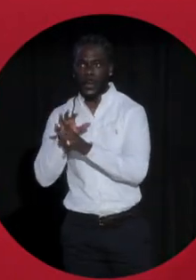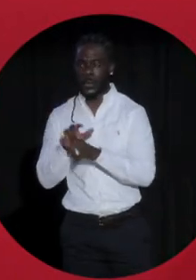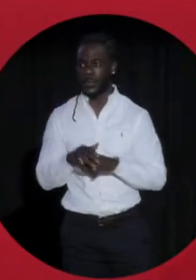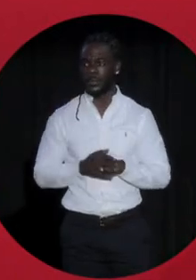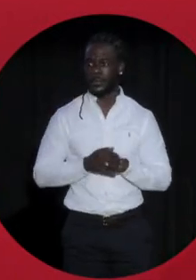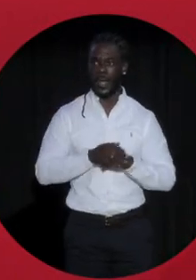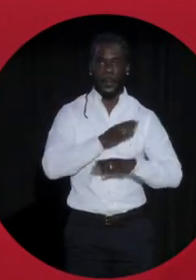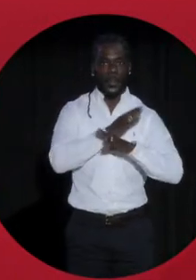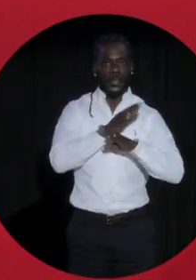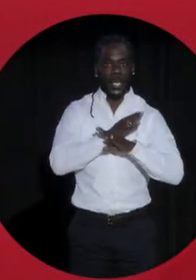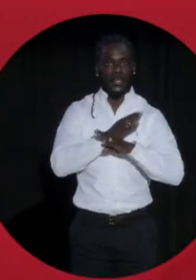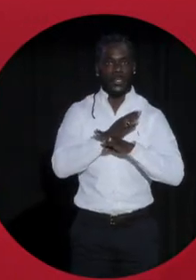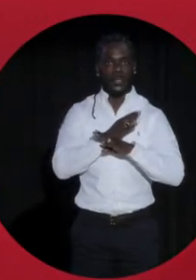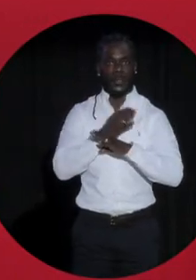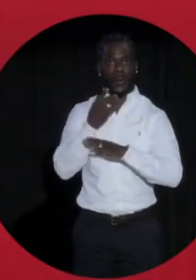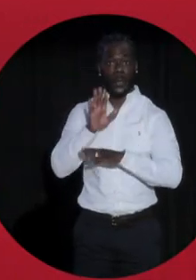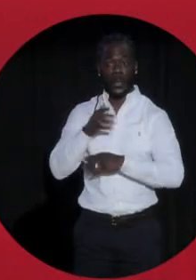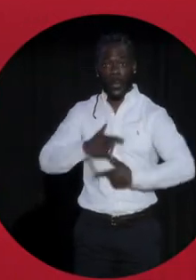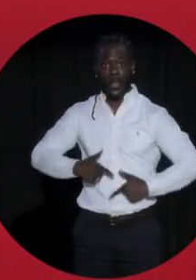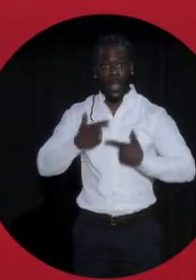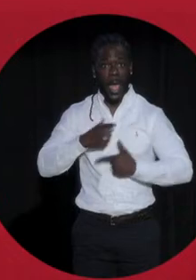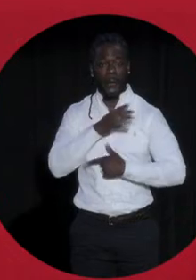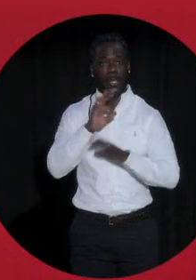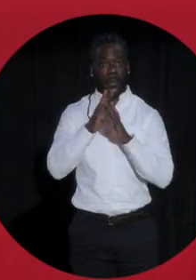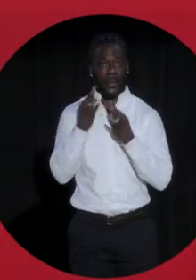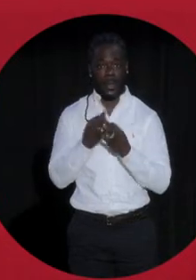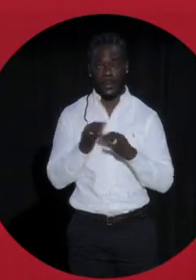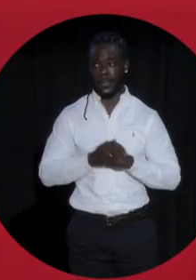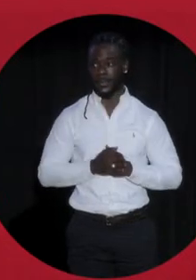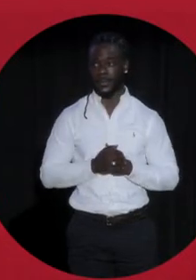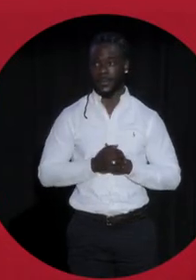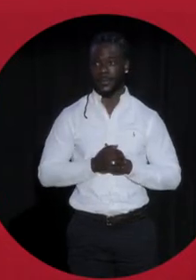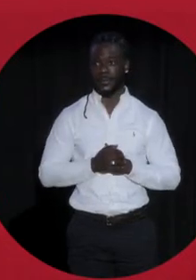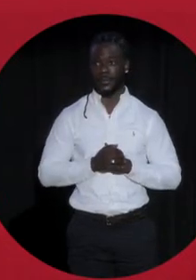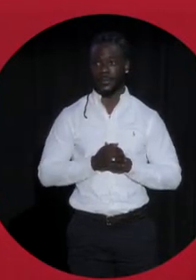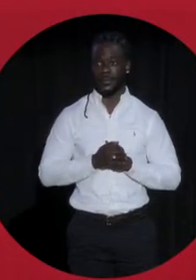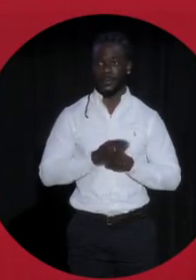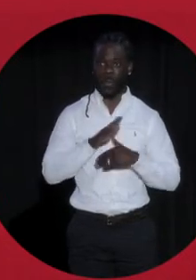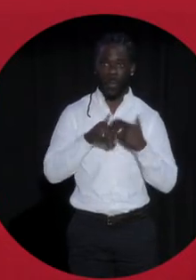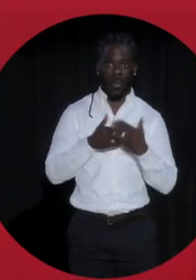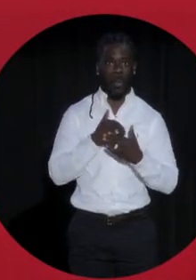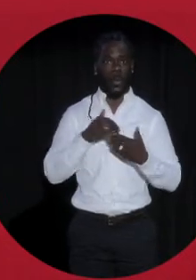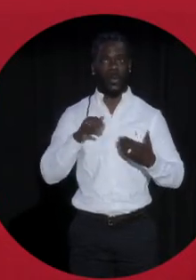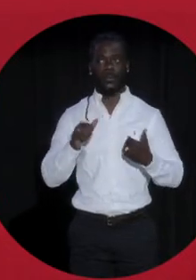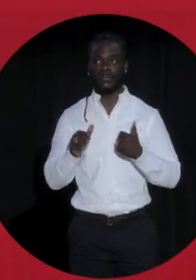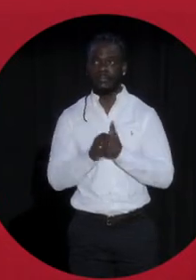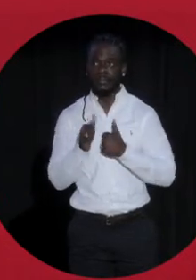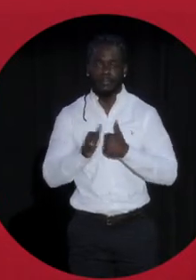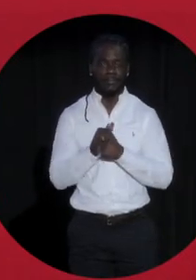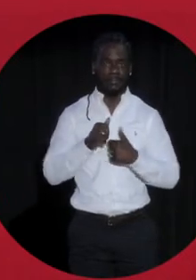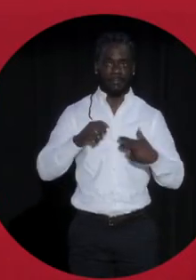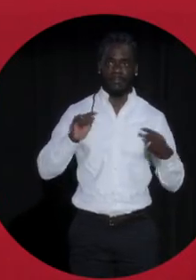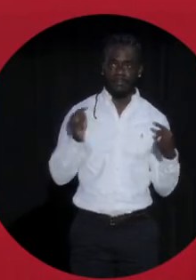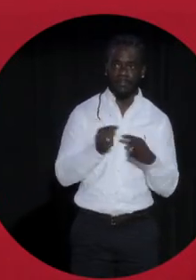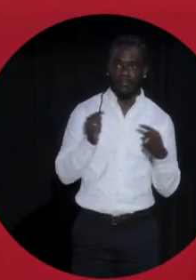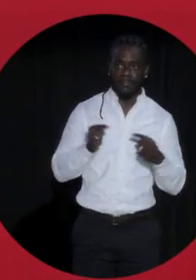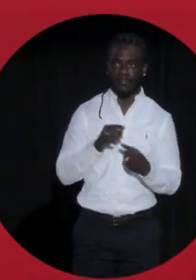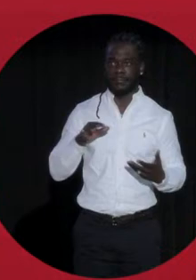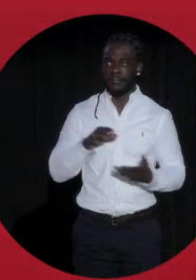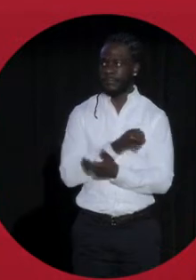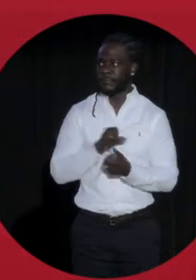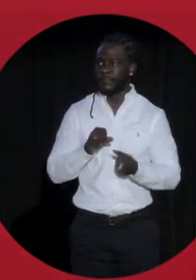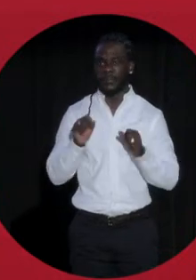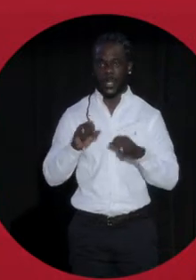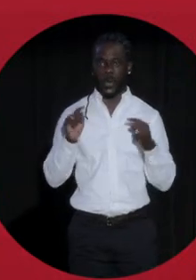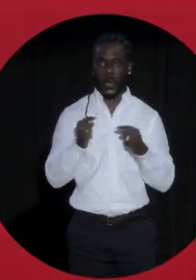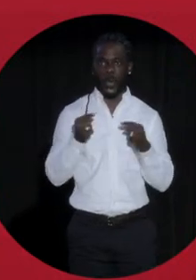protection upon their lives and their families from all hurt, harm, or danger that would befall them in their time of service.